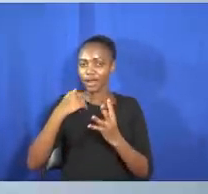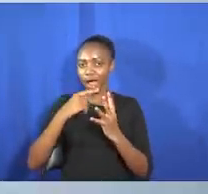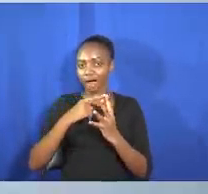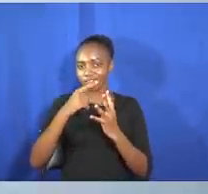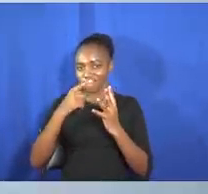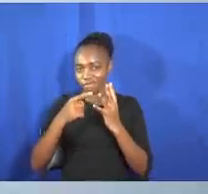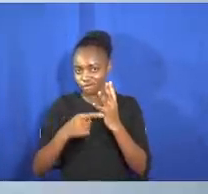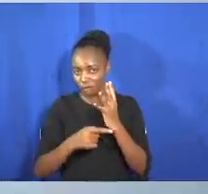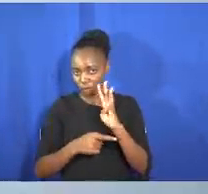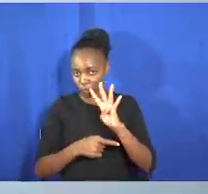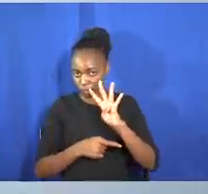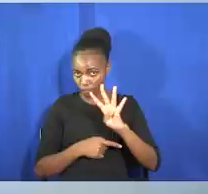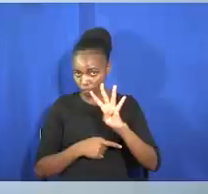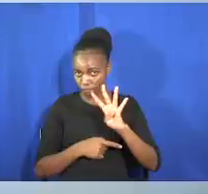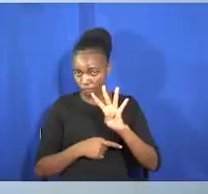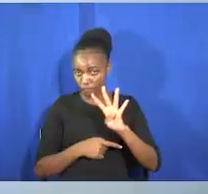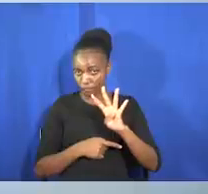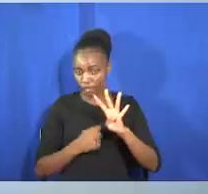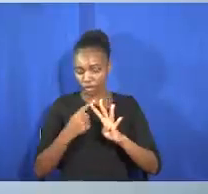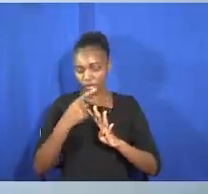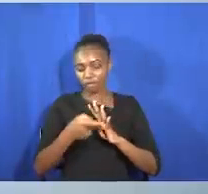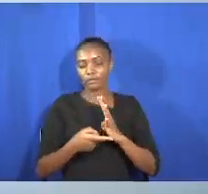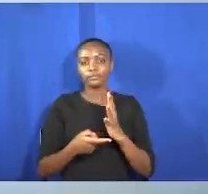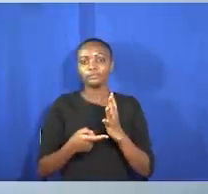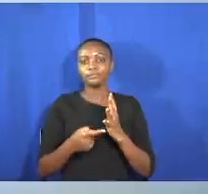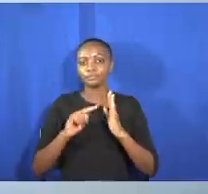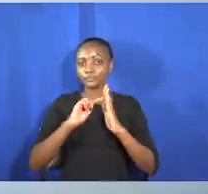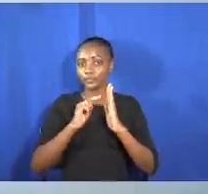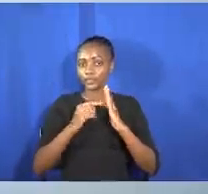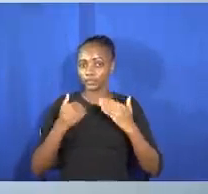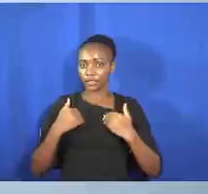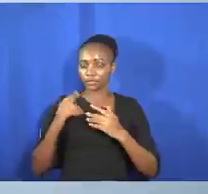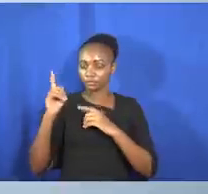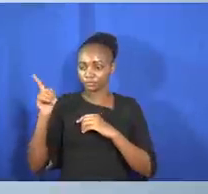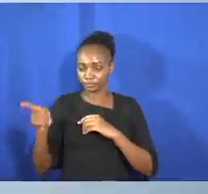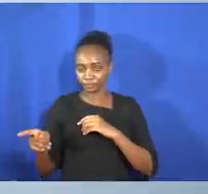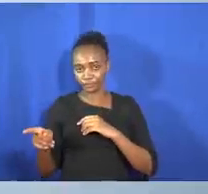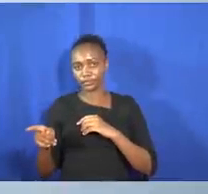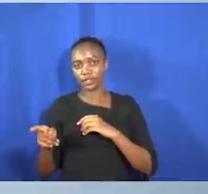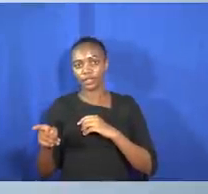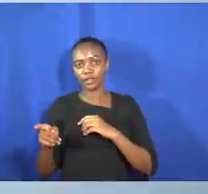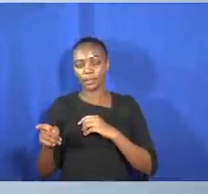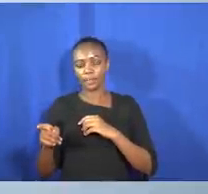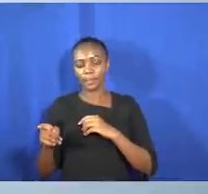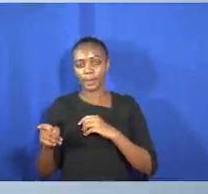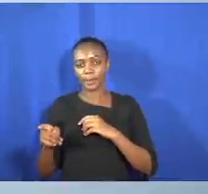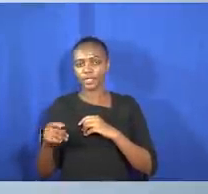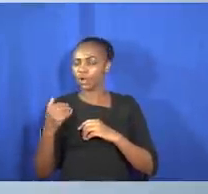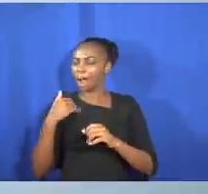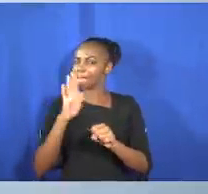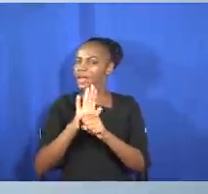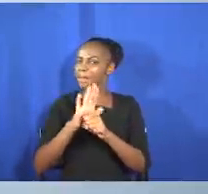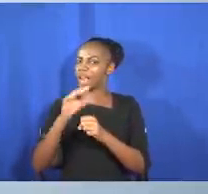4 compulsory core running areas: community service running, health and physical education, ICT. And